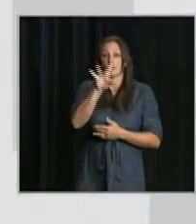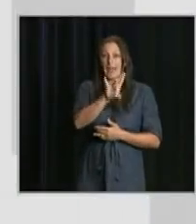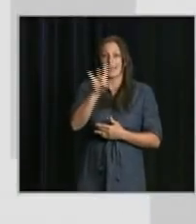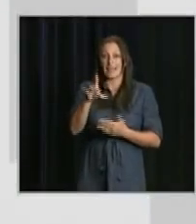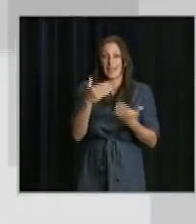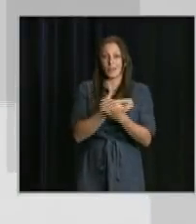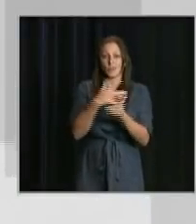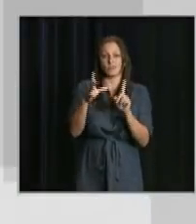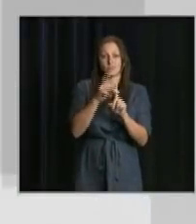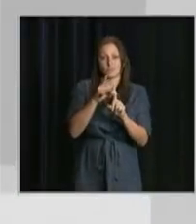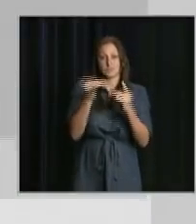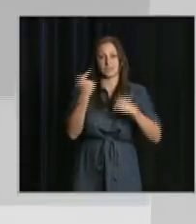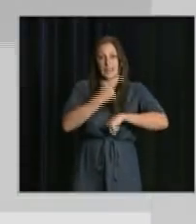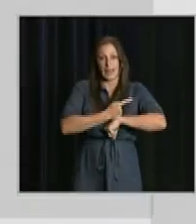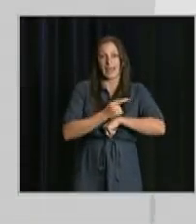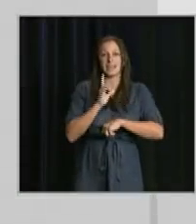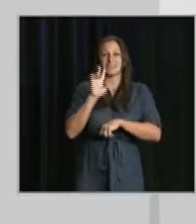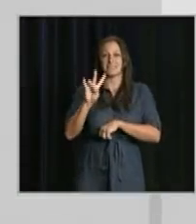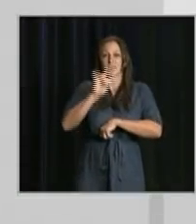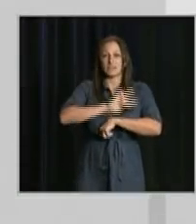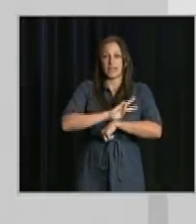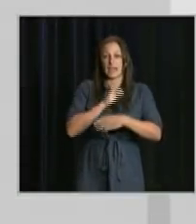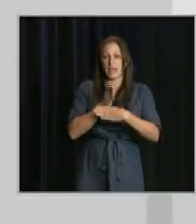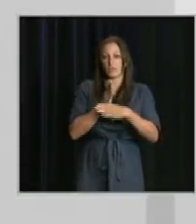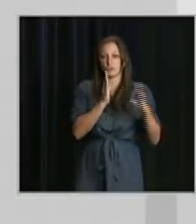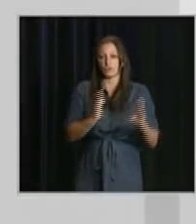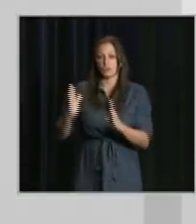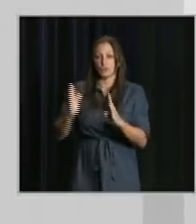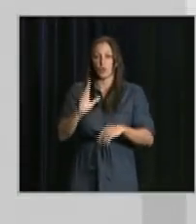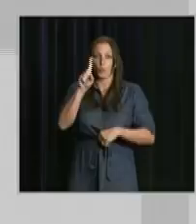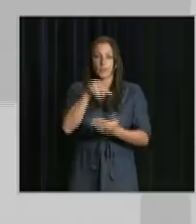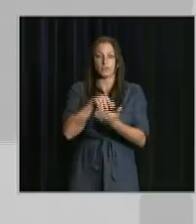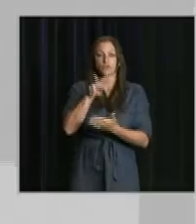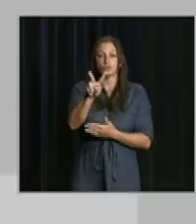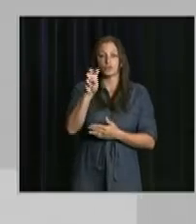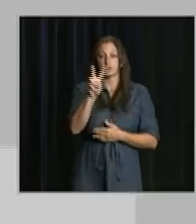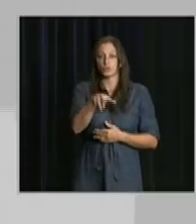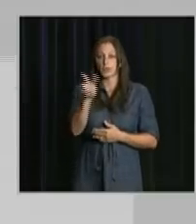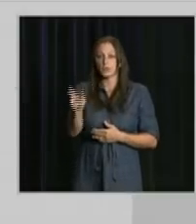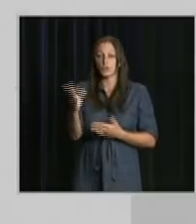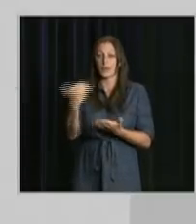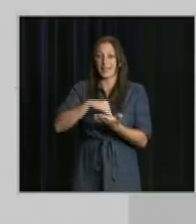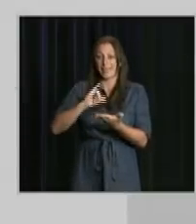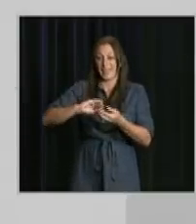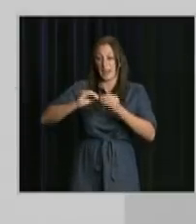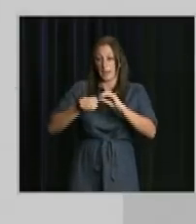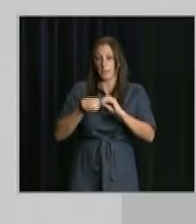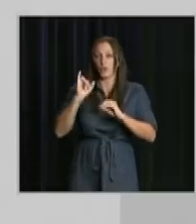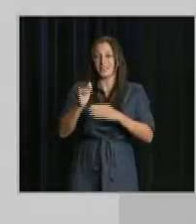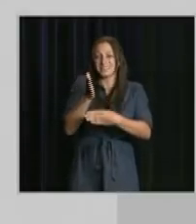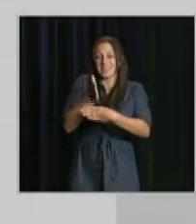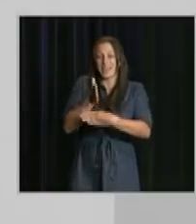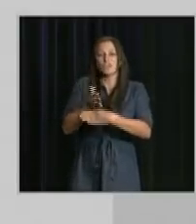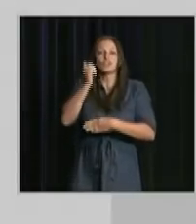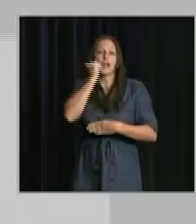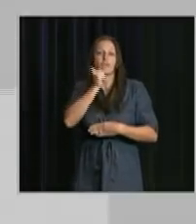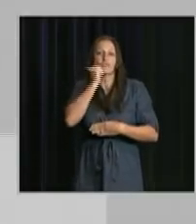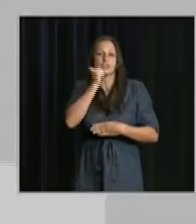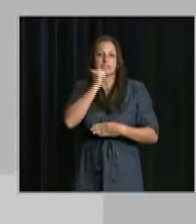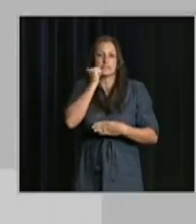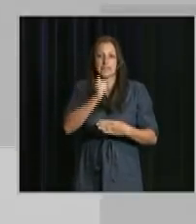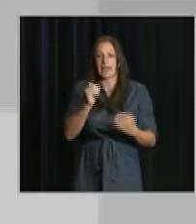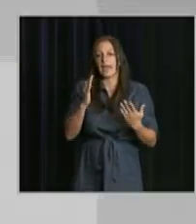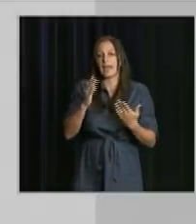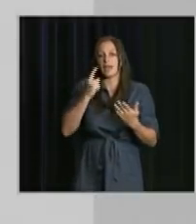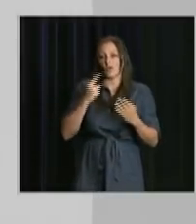COVID-19. Our seven-day moving average is now 1,222. That number, again, represents the average daily case